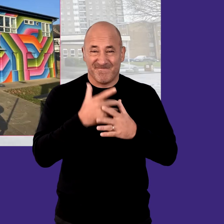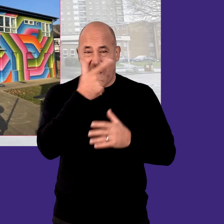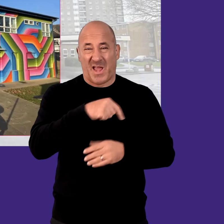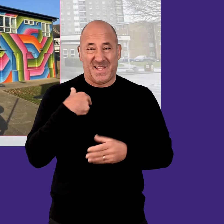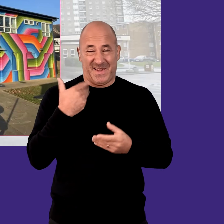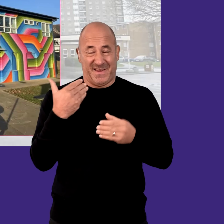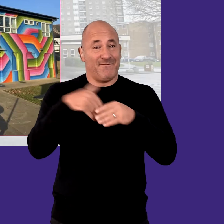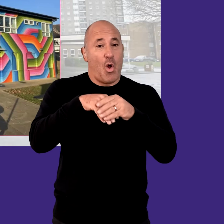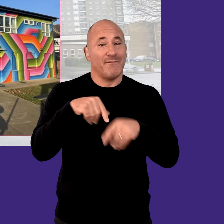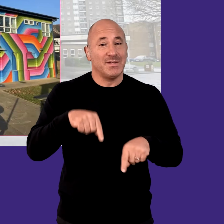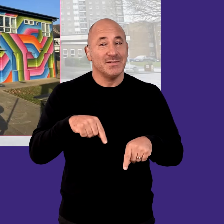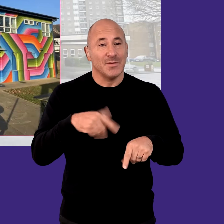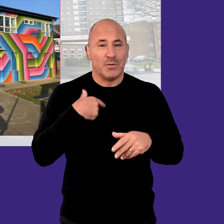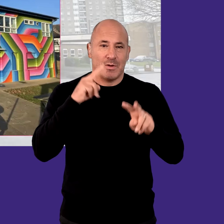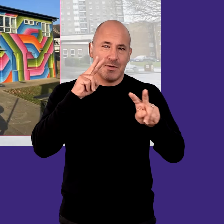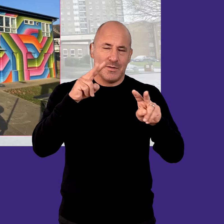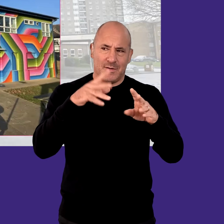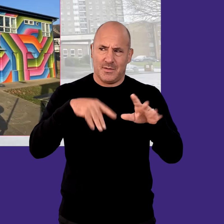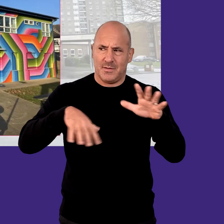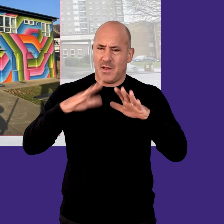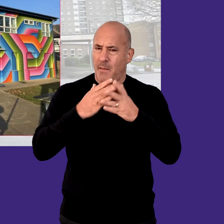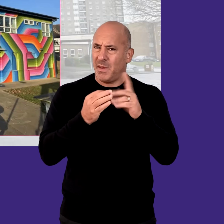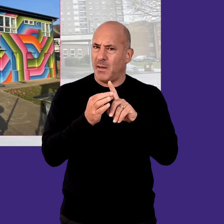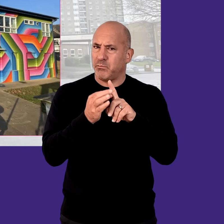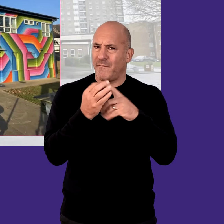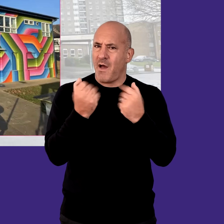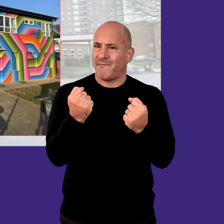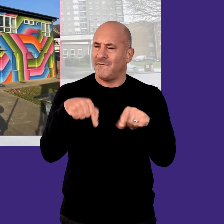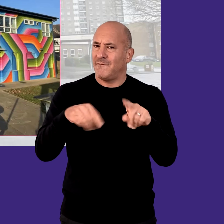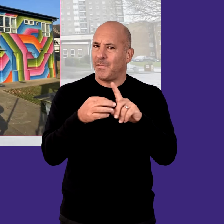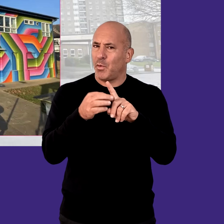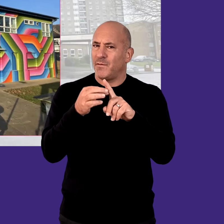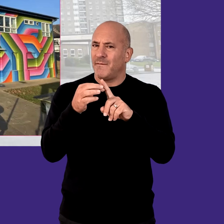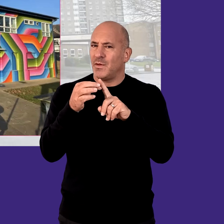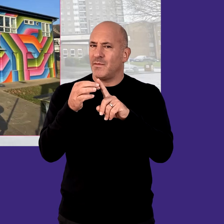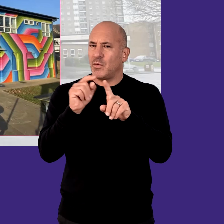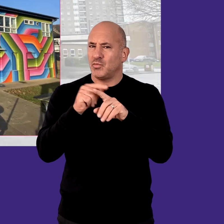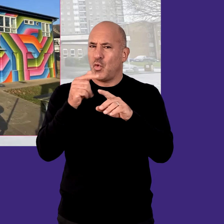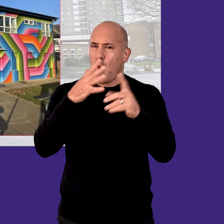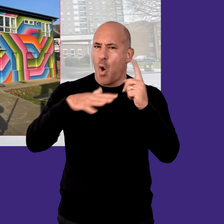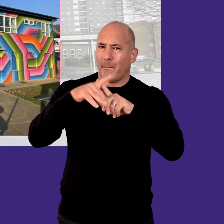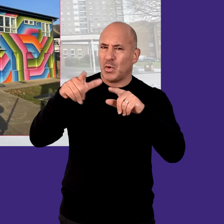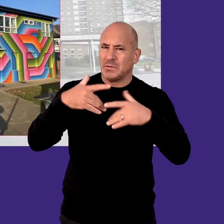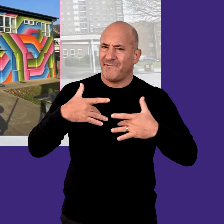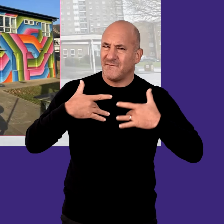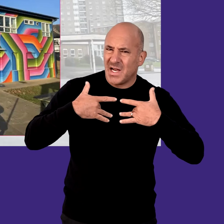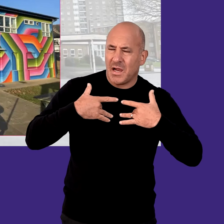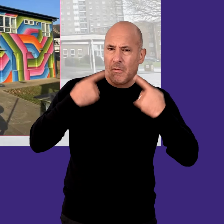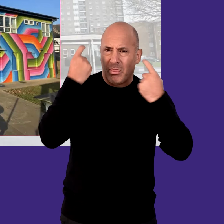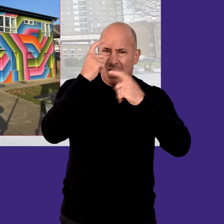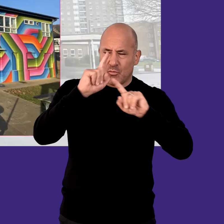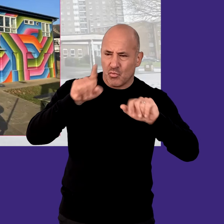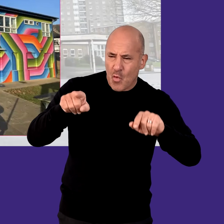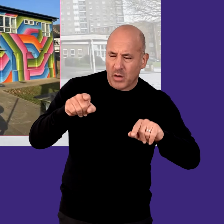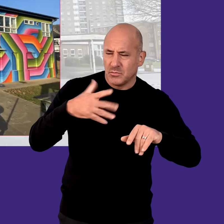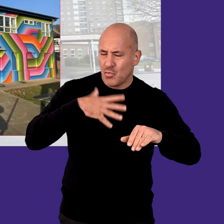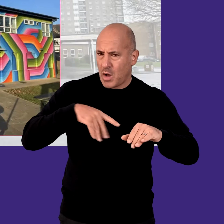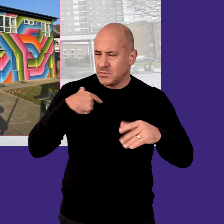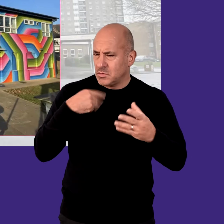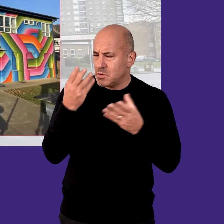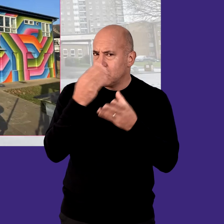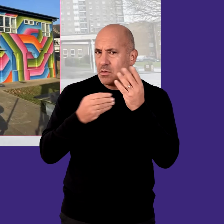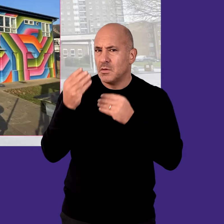feel really, really lucky to be part of this and to watch how things are improving on the estate as well,